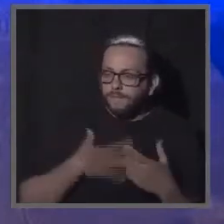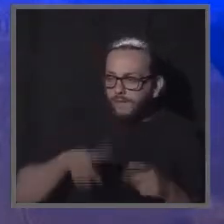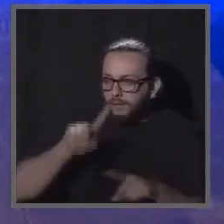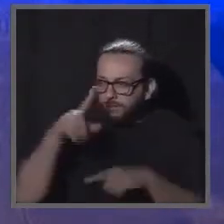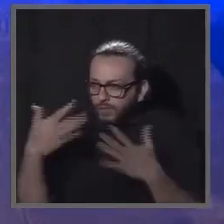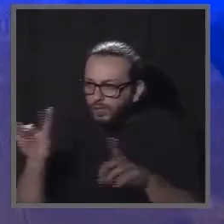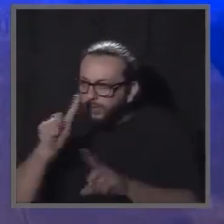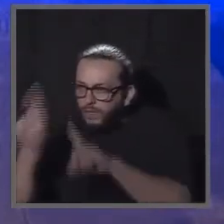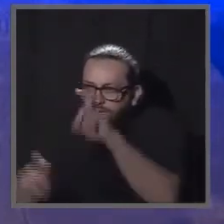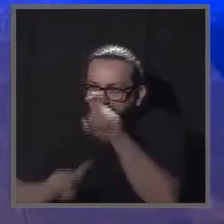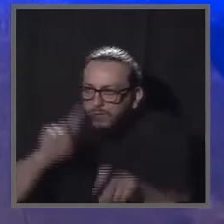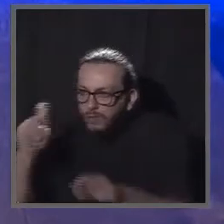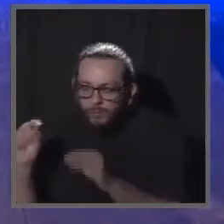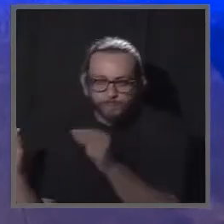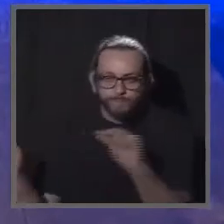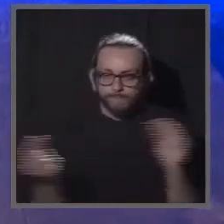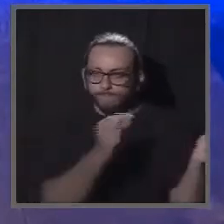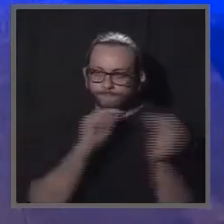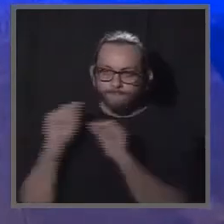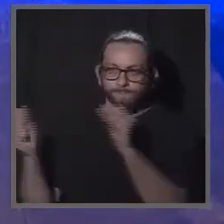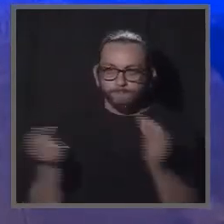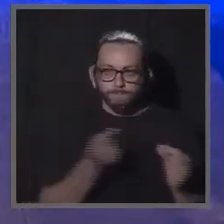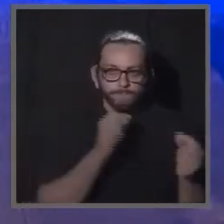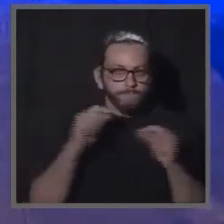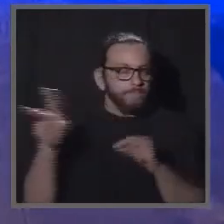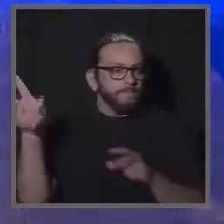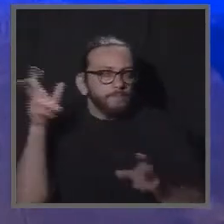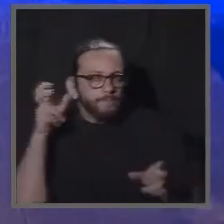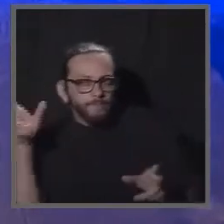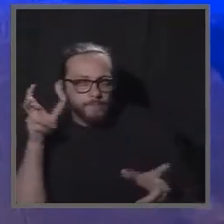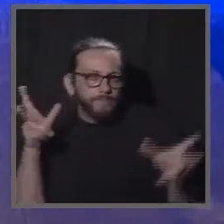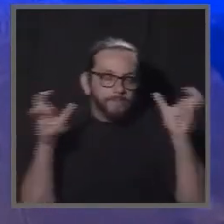with, and we've listened from their